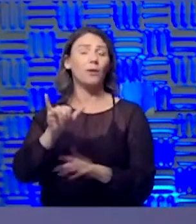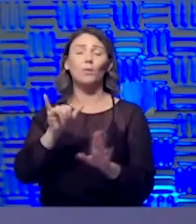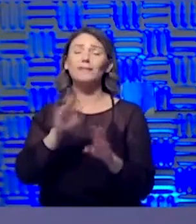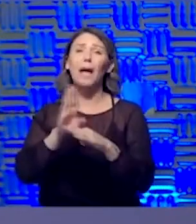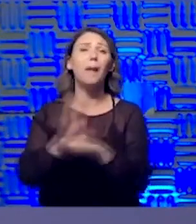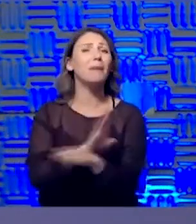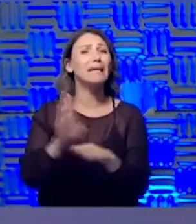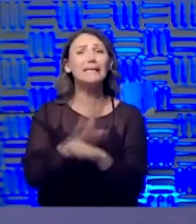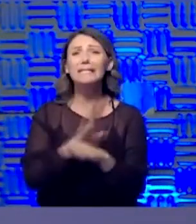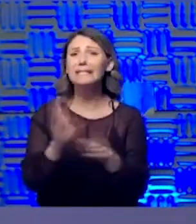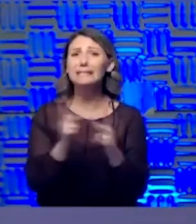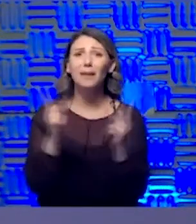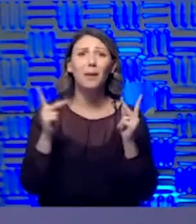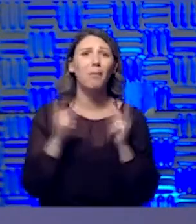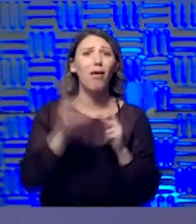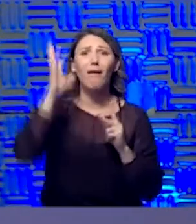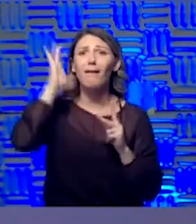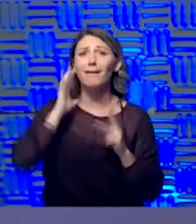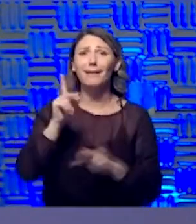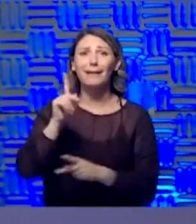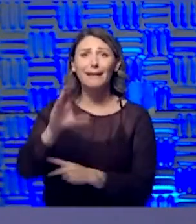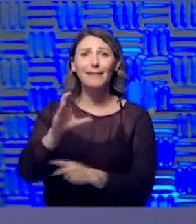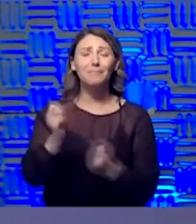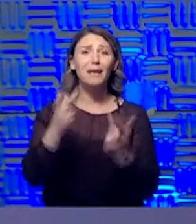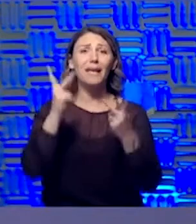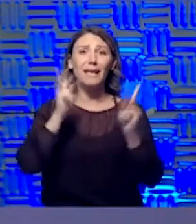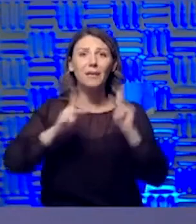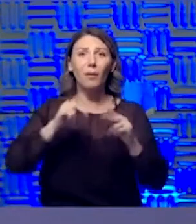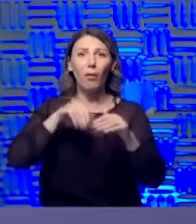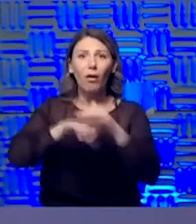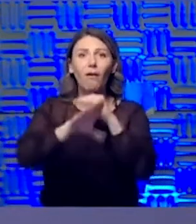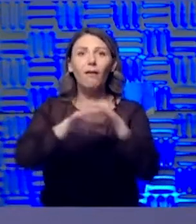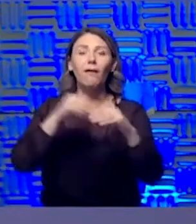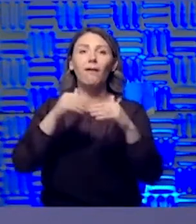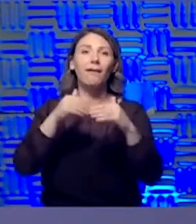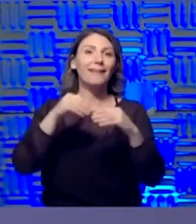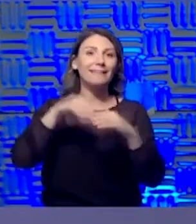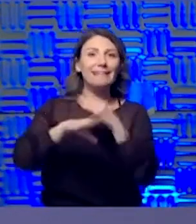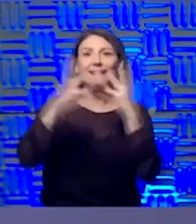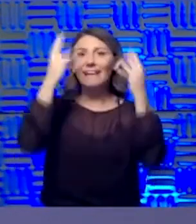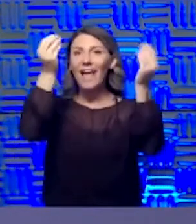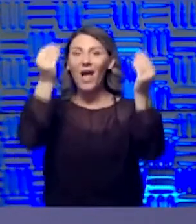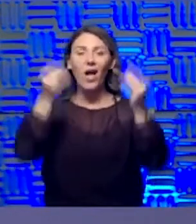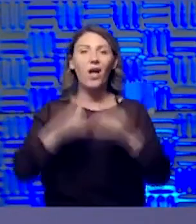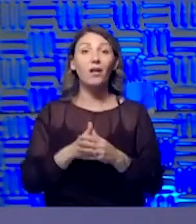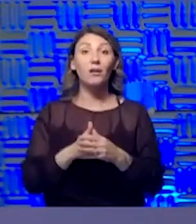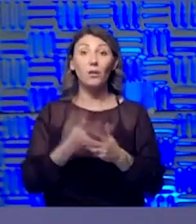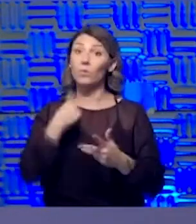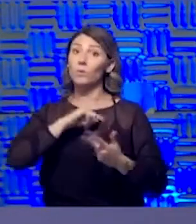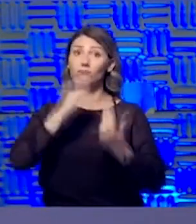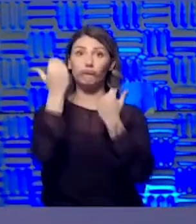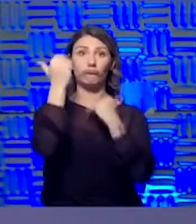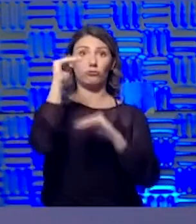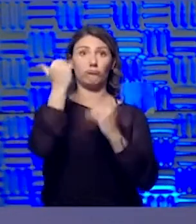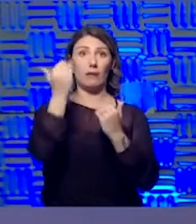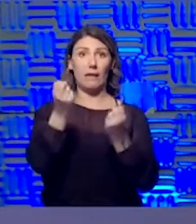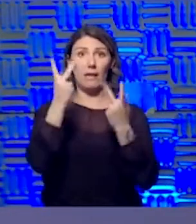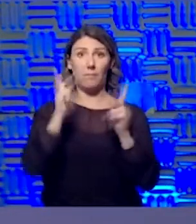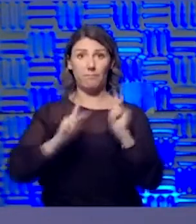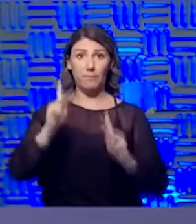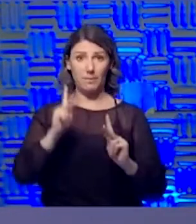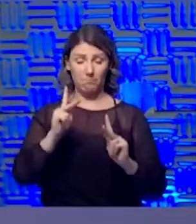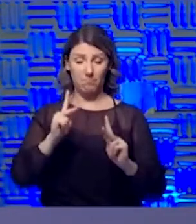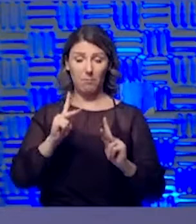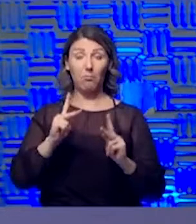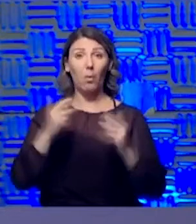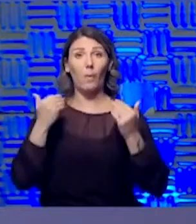City, that we just had a lot of people coming and going all the time. We've really restricted the number of people in our place,